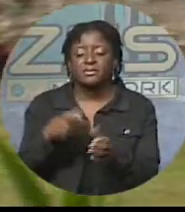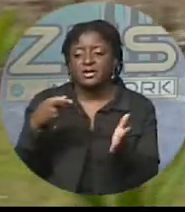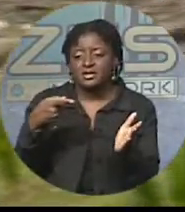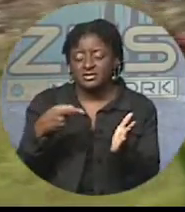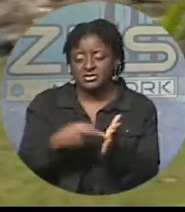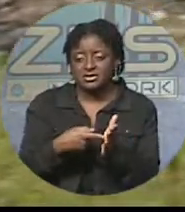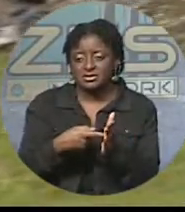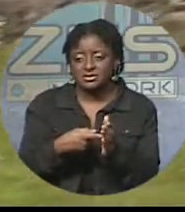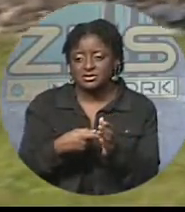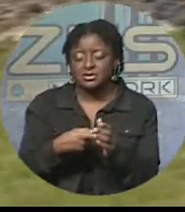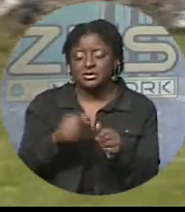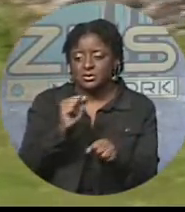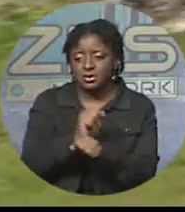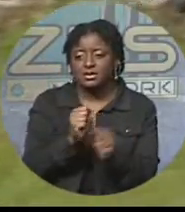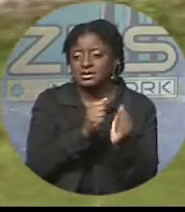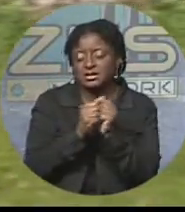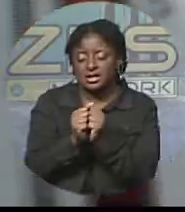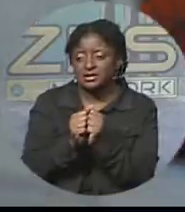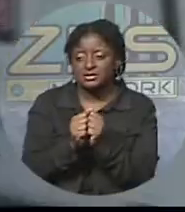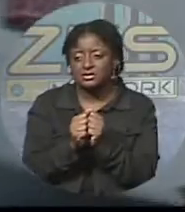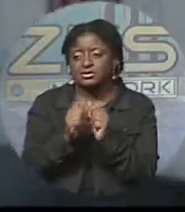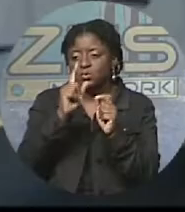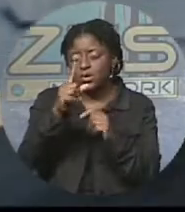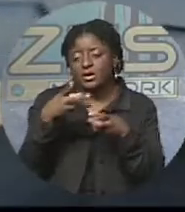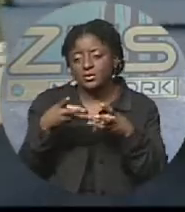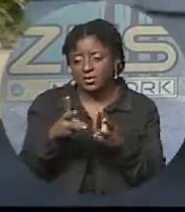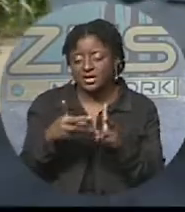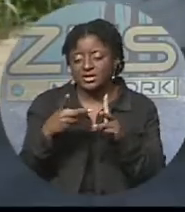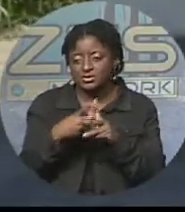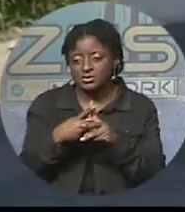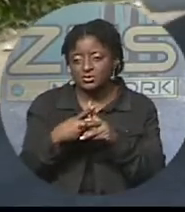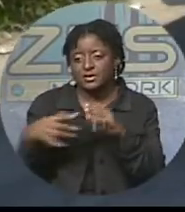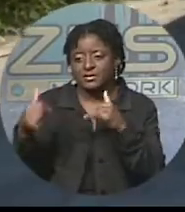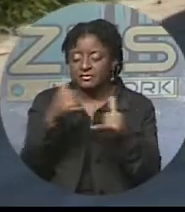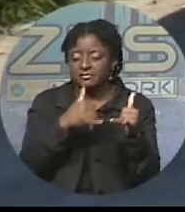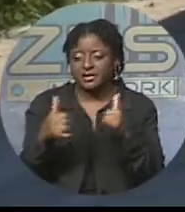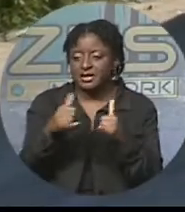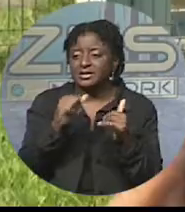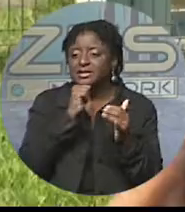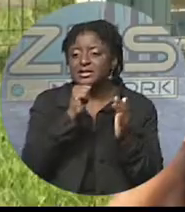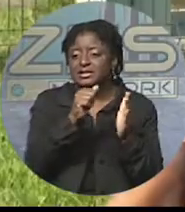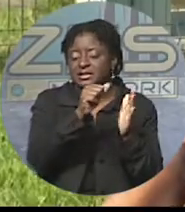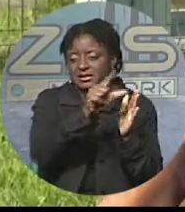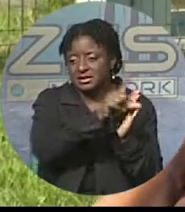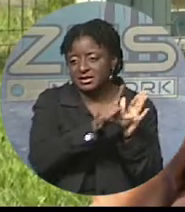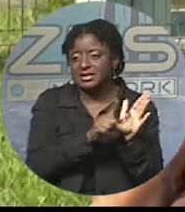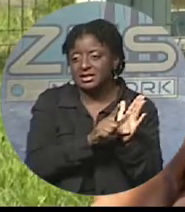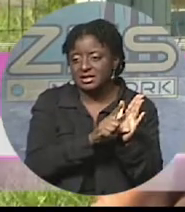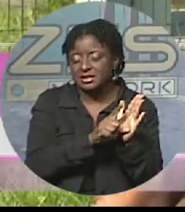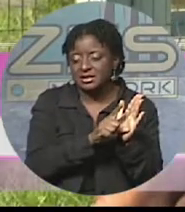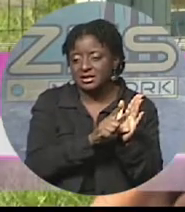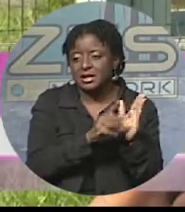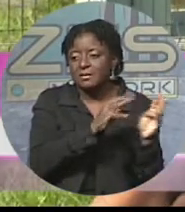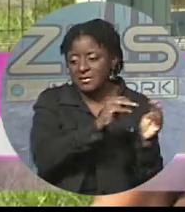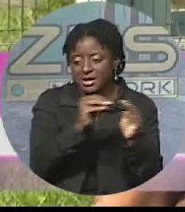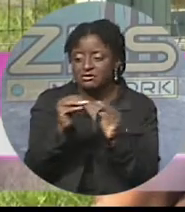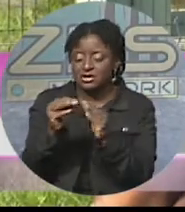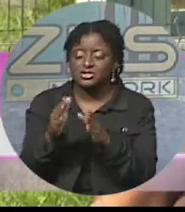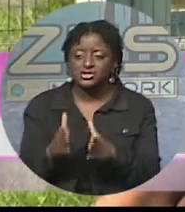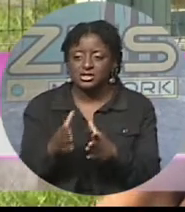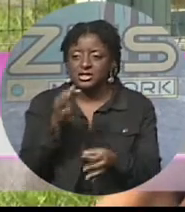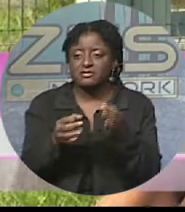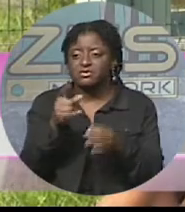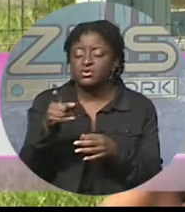one of many operations to crack down on illegal migration in this country. Message to everybody in the Bahamas that as long as you're